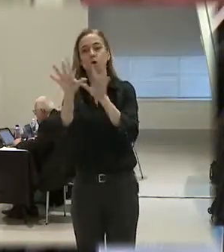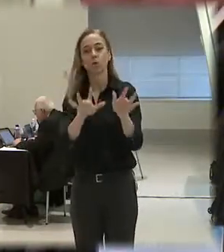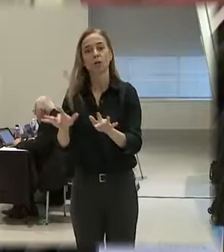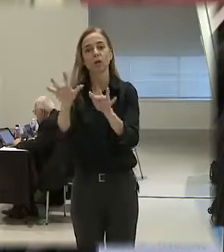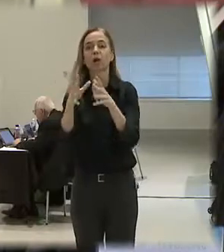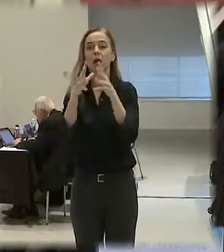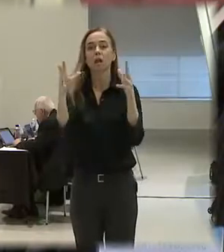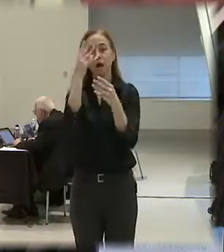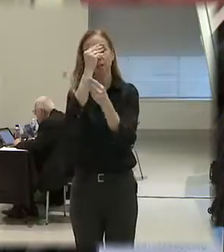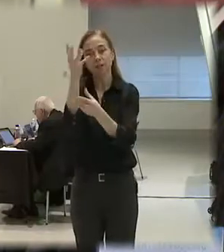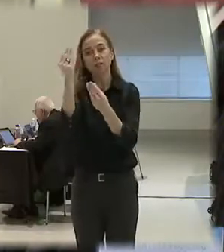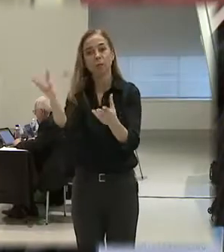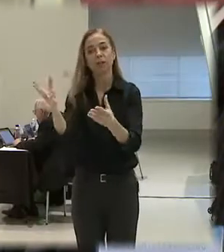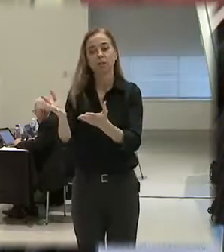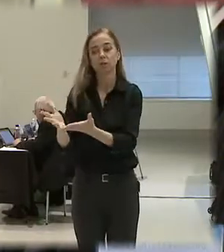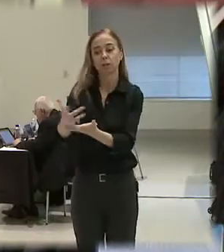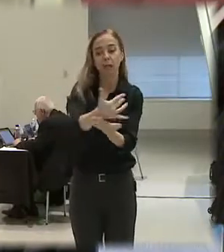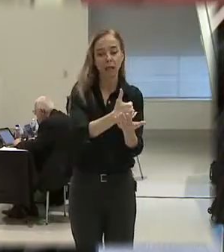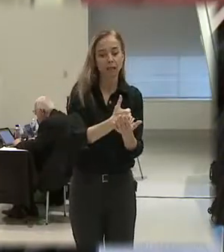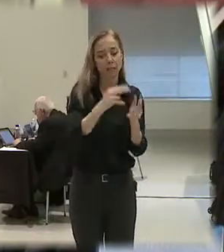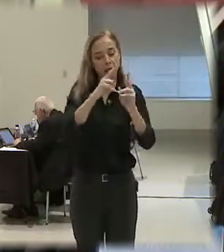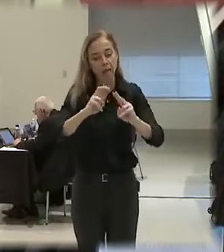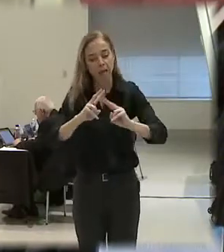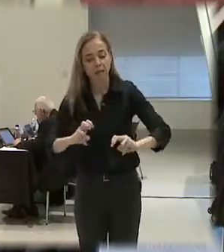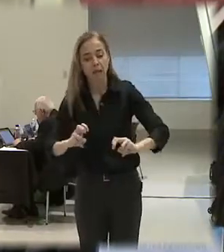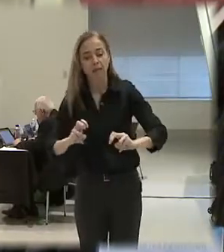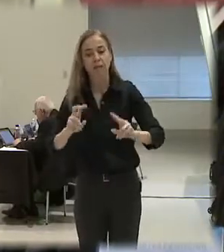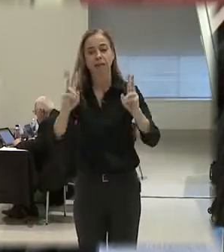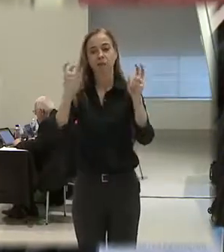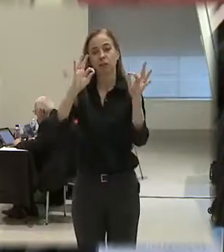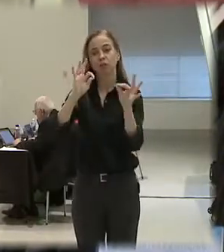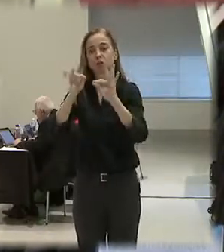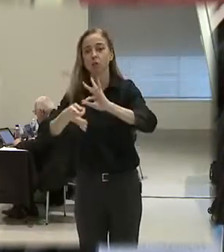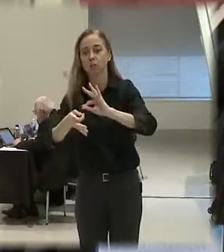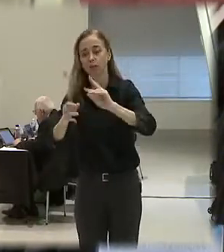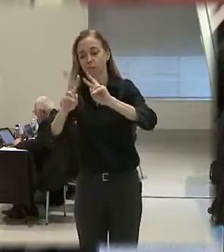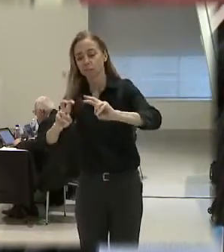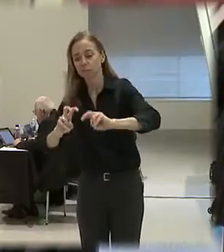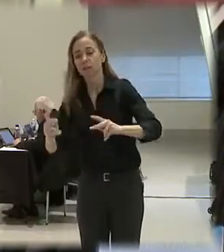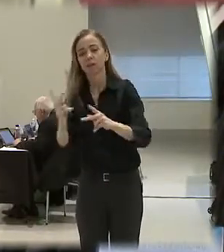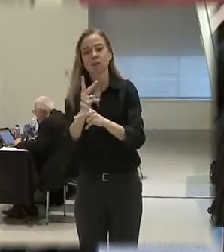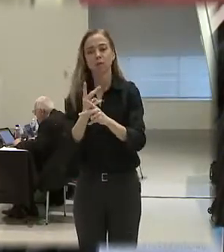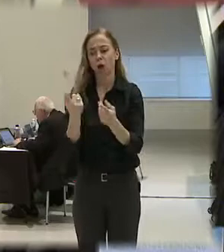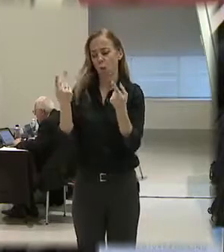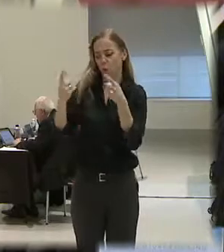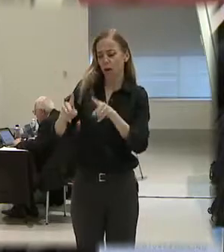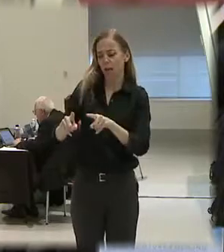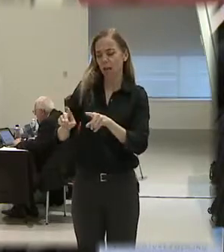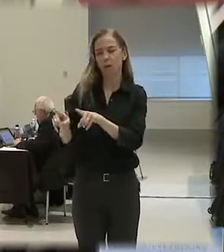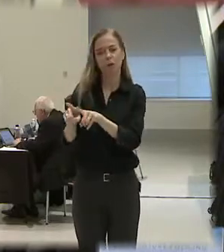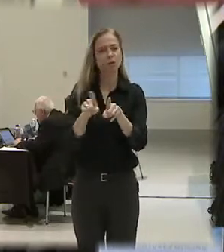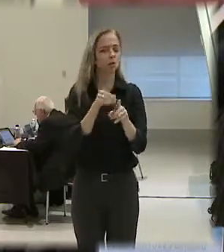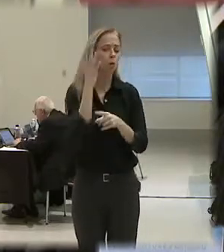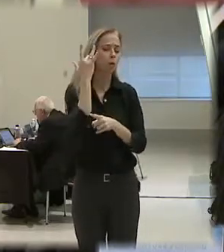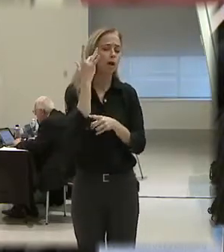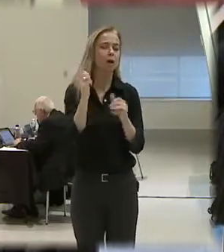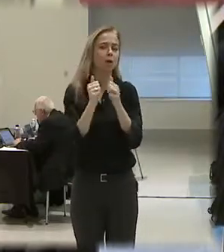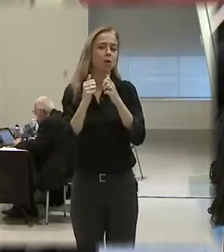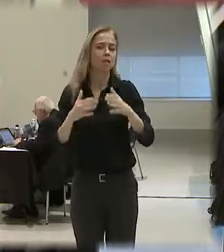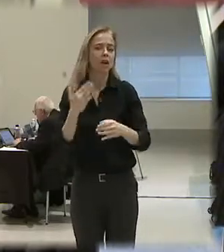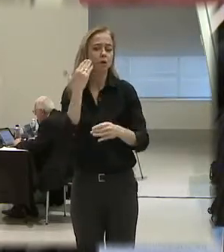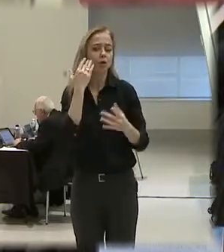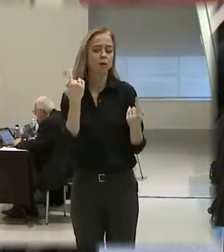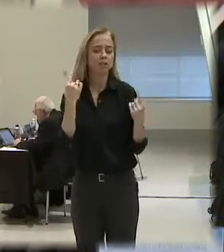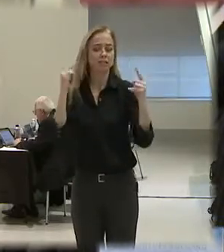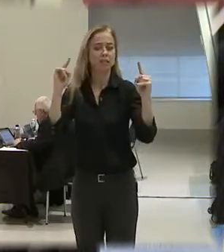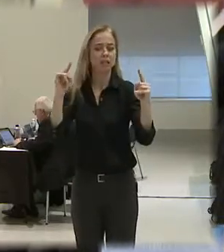of information to collect and to analyze and to interpret to determine what happened and why it happened. And again, without knowing about